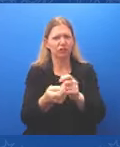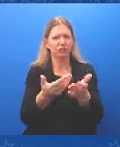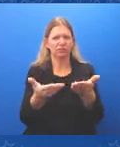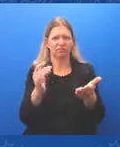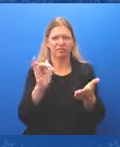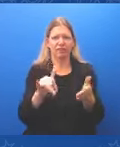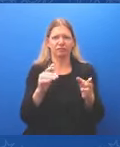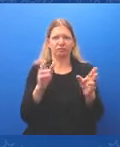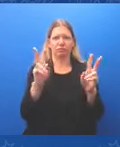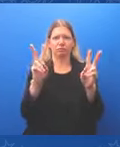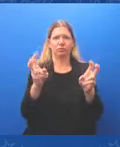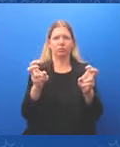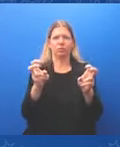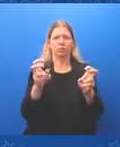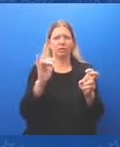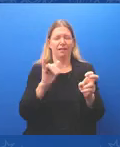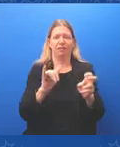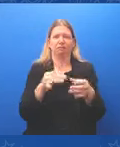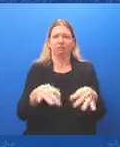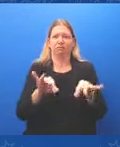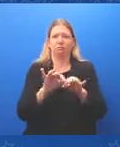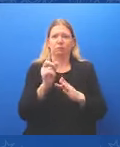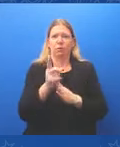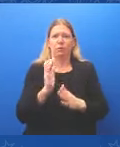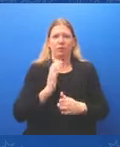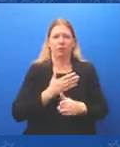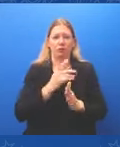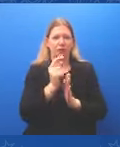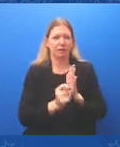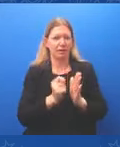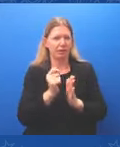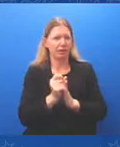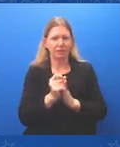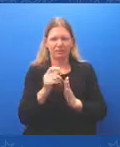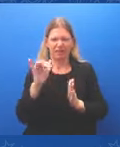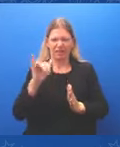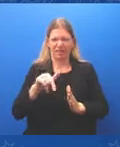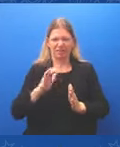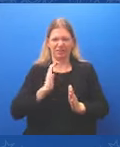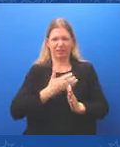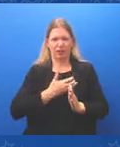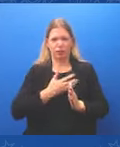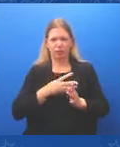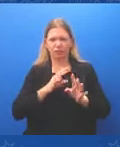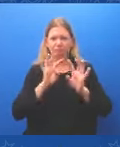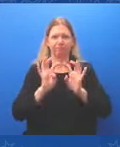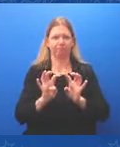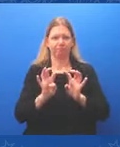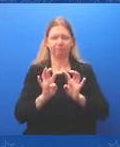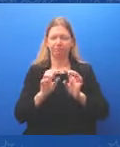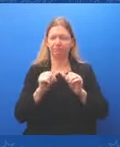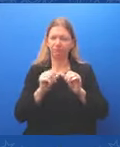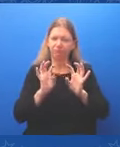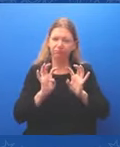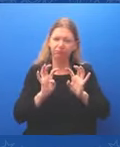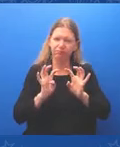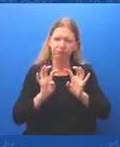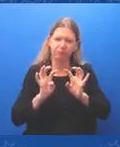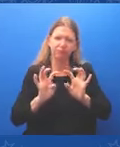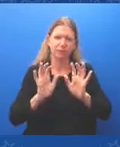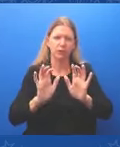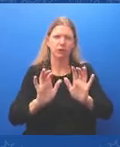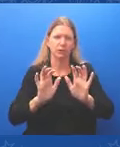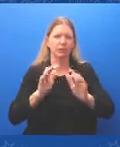going. Set the record straight. I know we can. We just remember who in the hell we are. We are